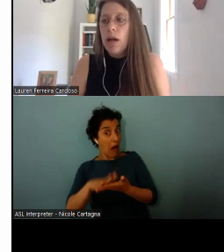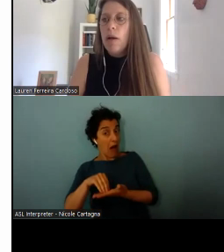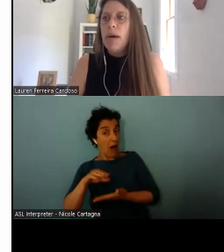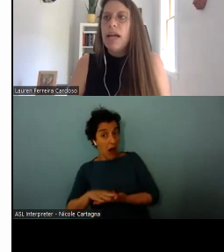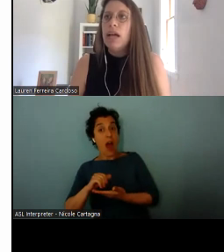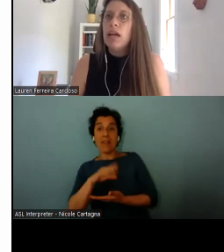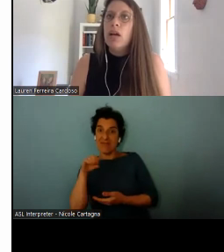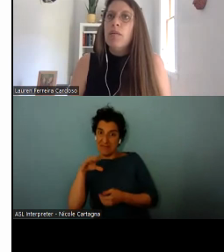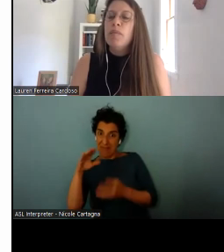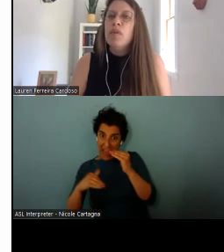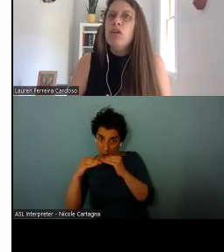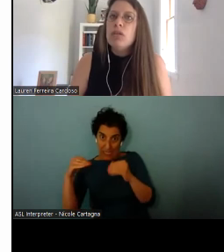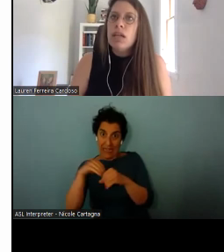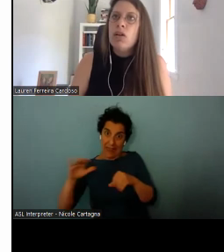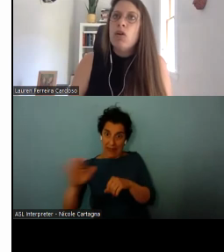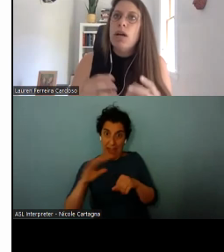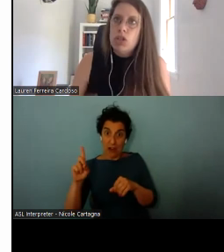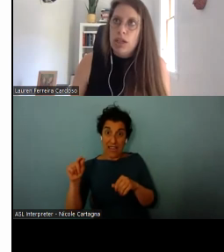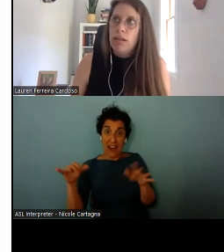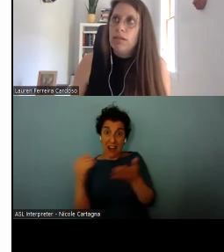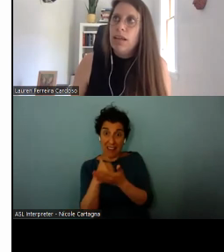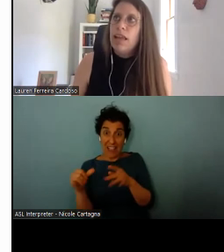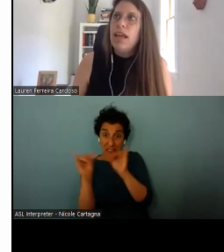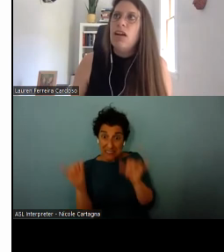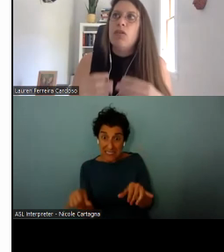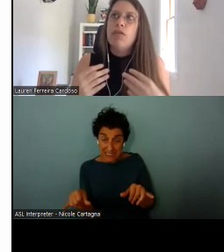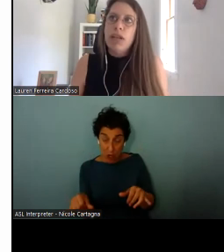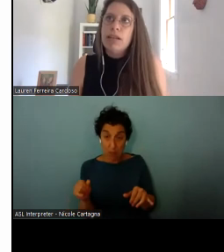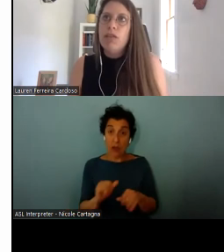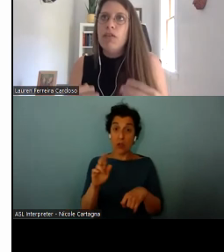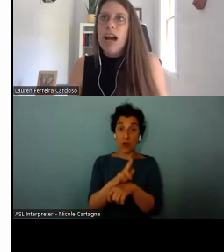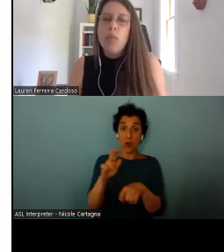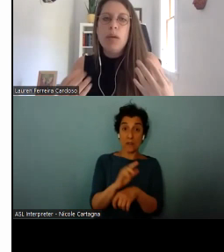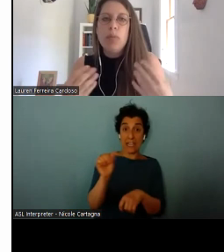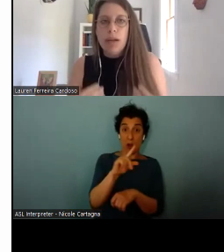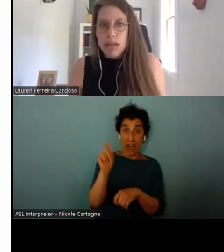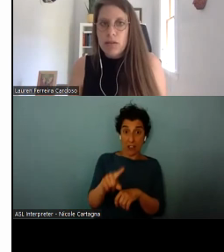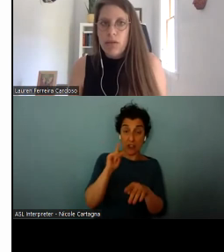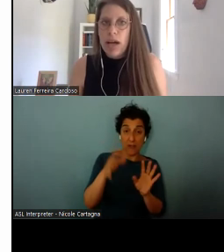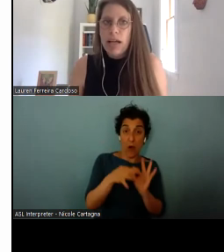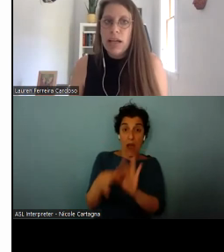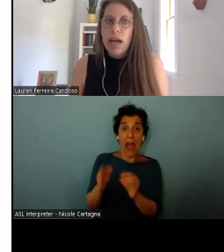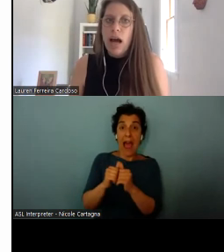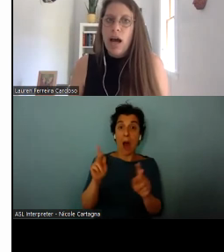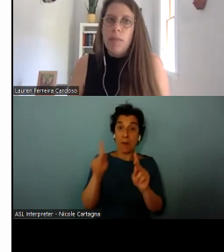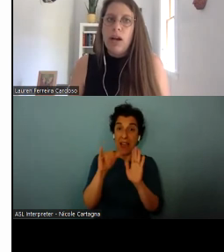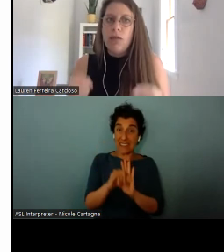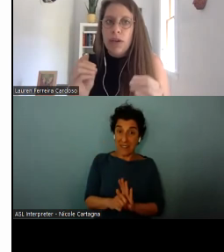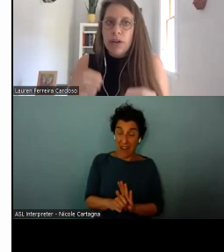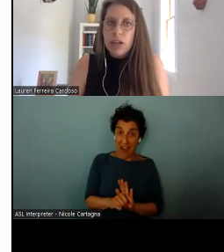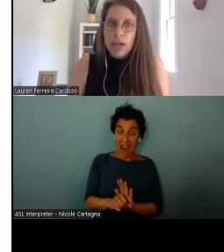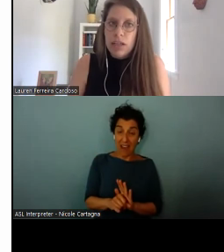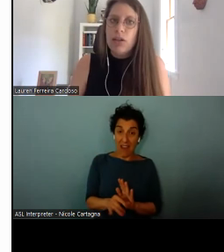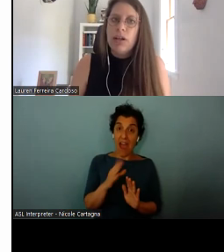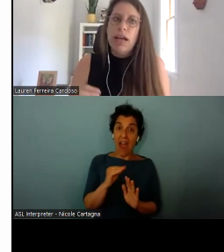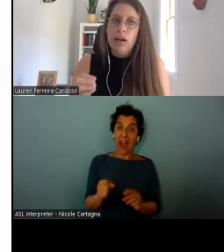So by using questions that are reflective of how people identify and are